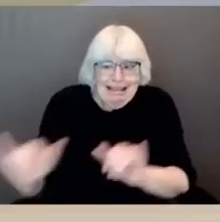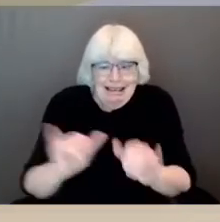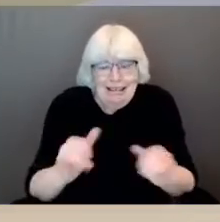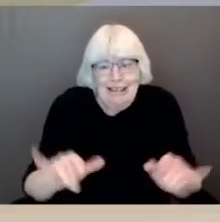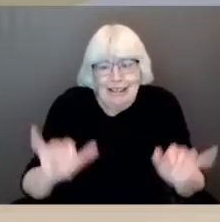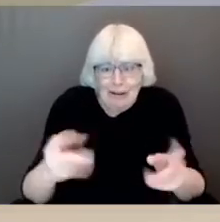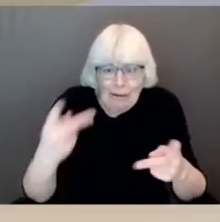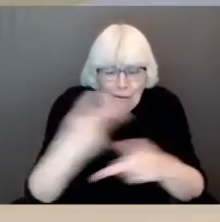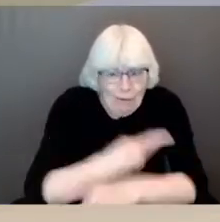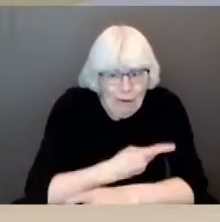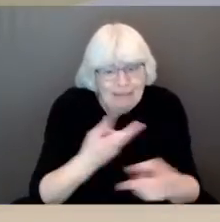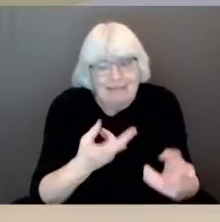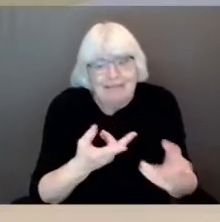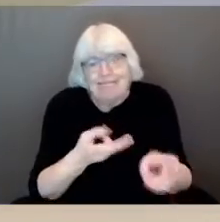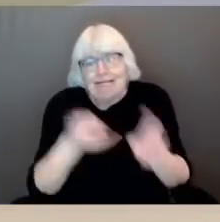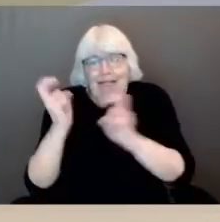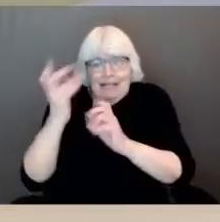system.